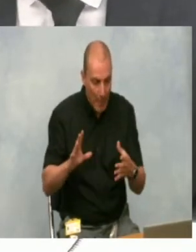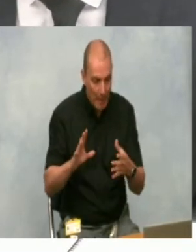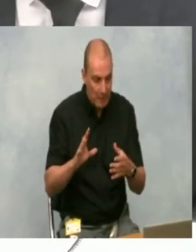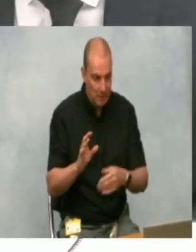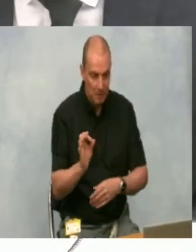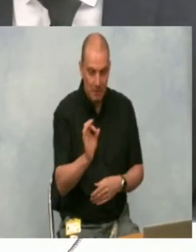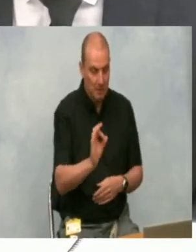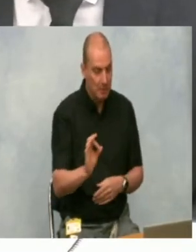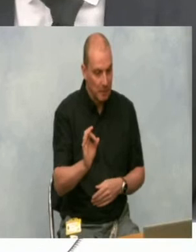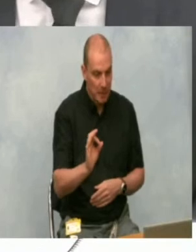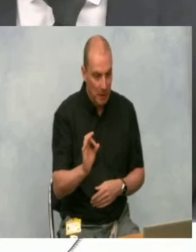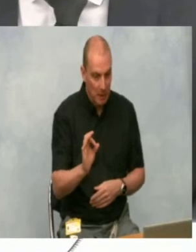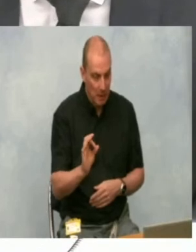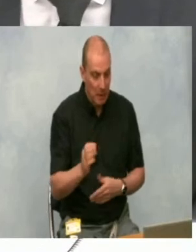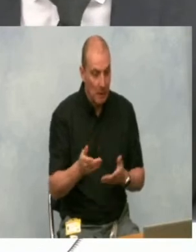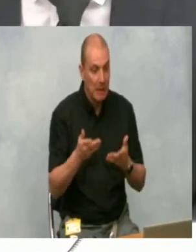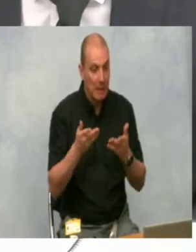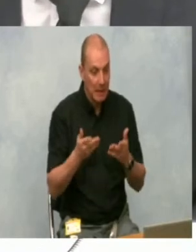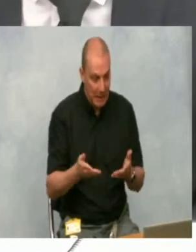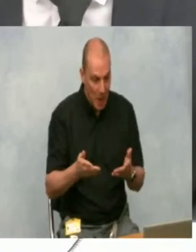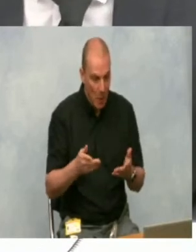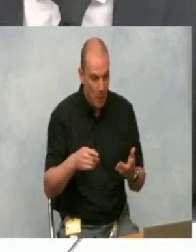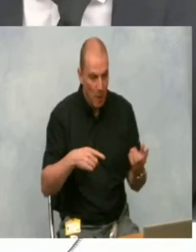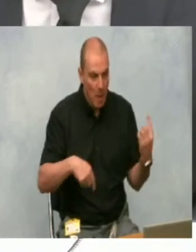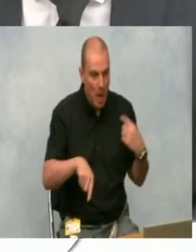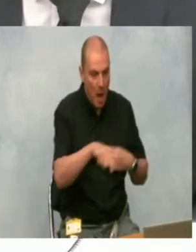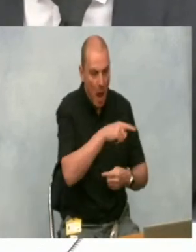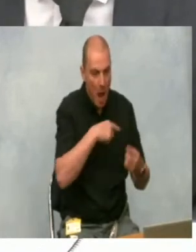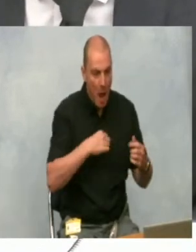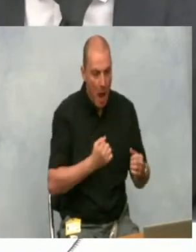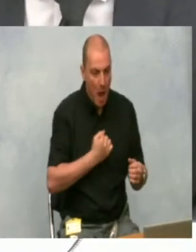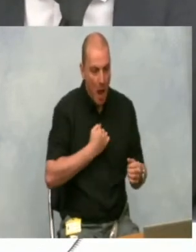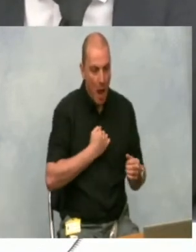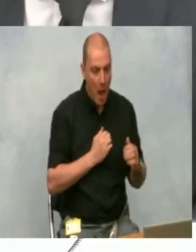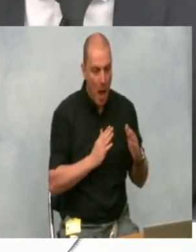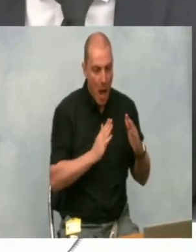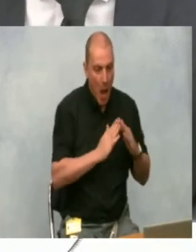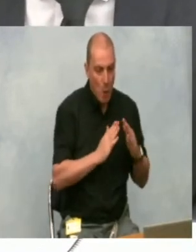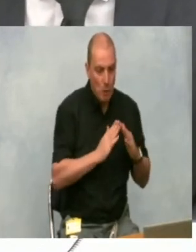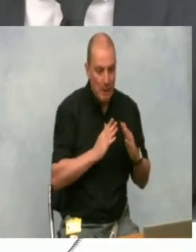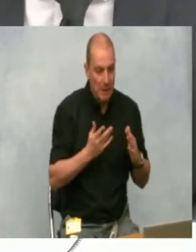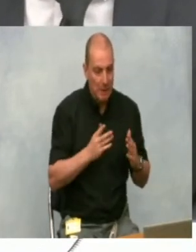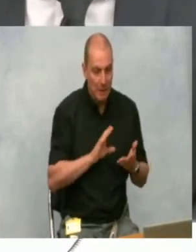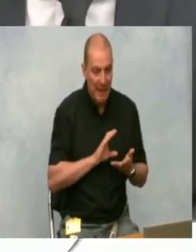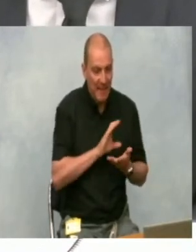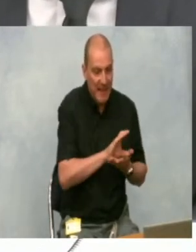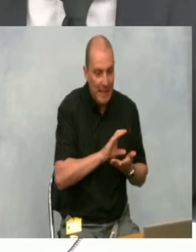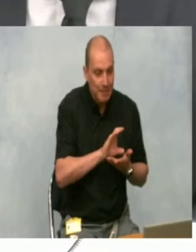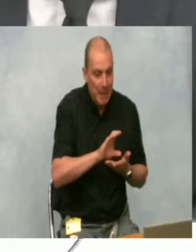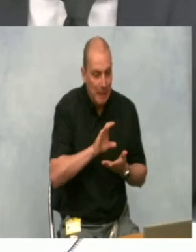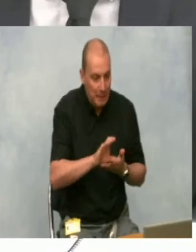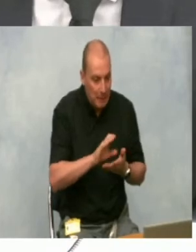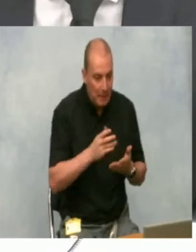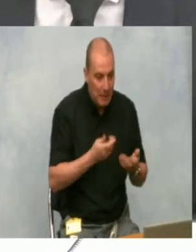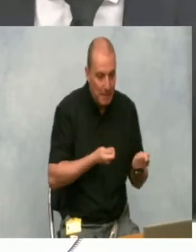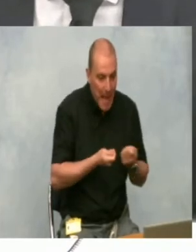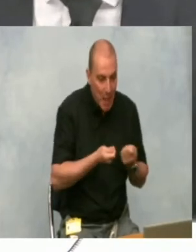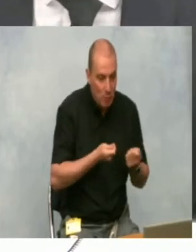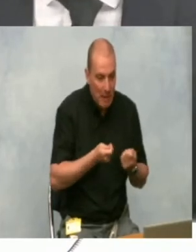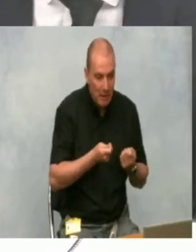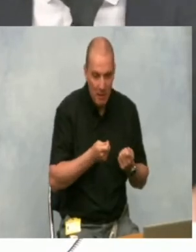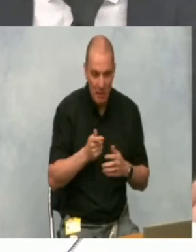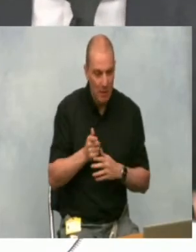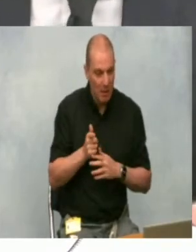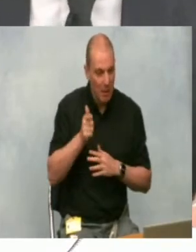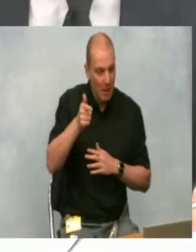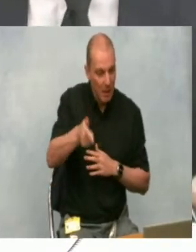now not in an area we have any other stock, and therefore it's not within our normal investment portfolio for management or investment. And